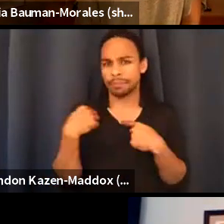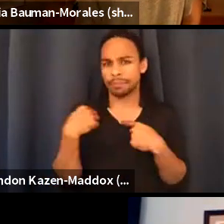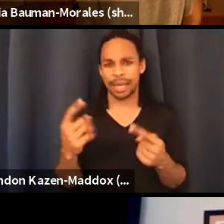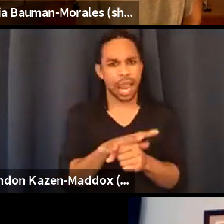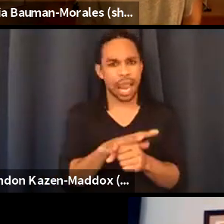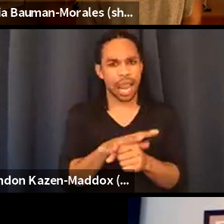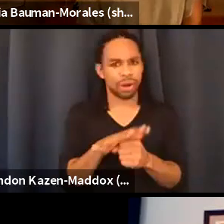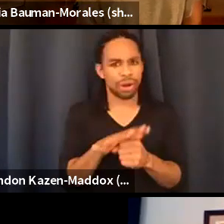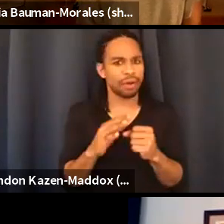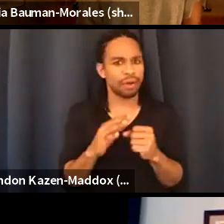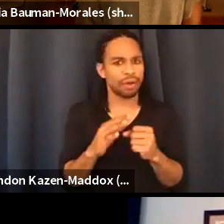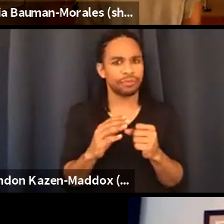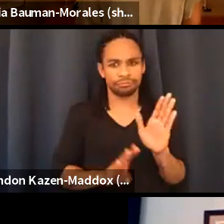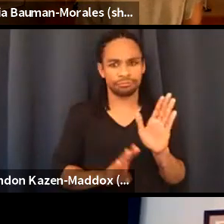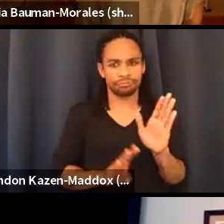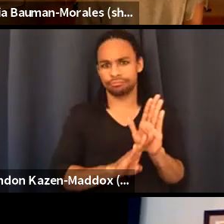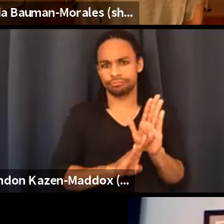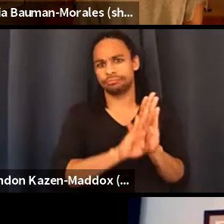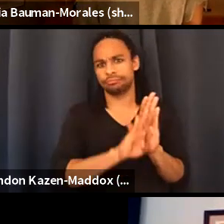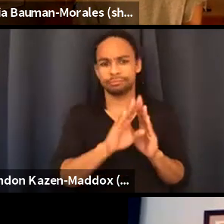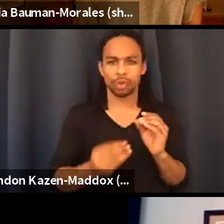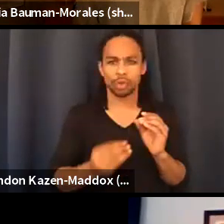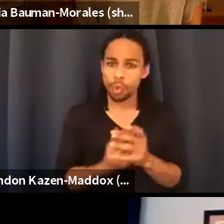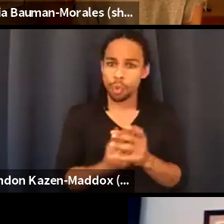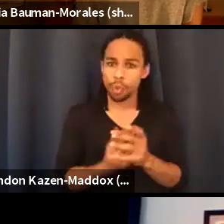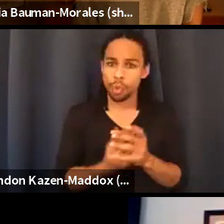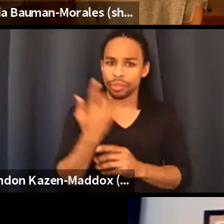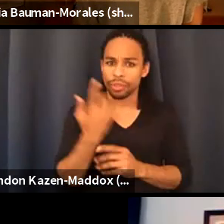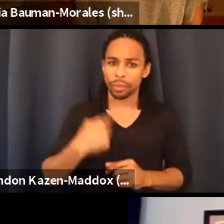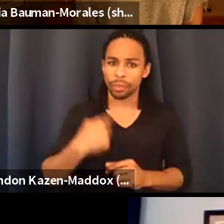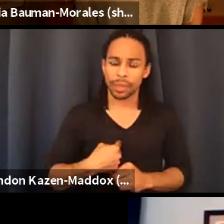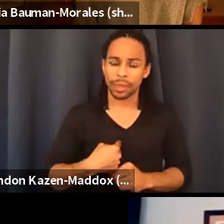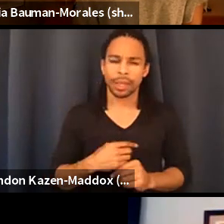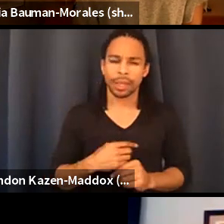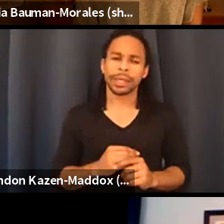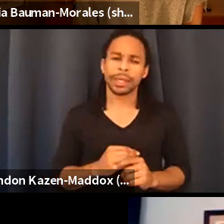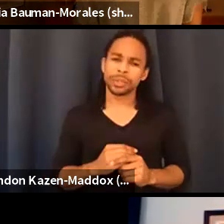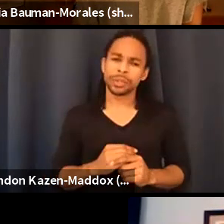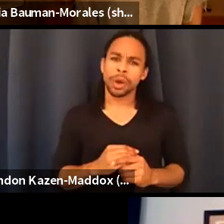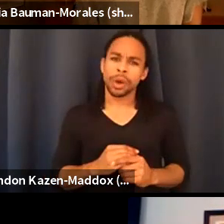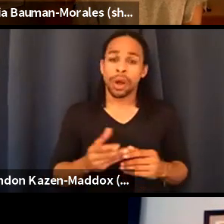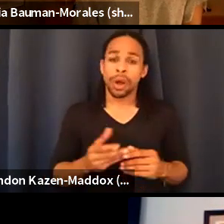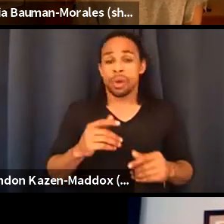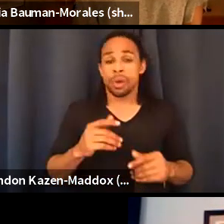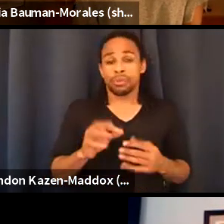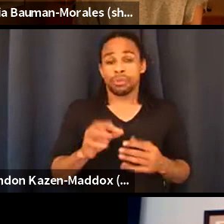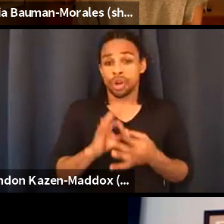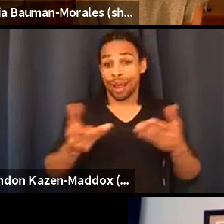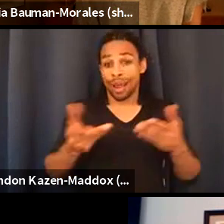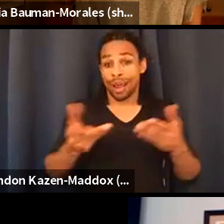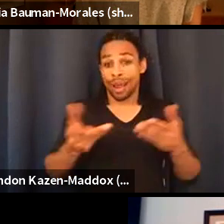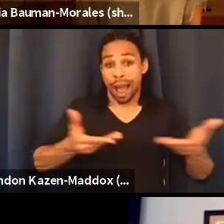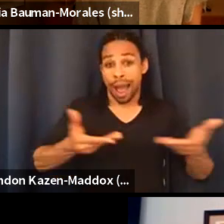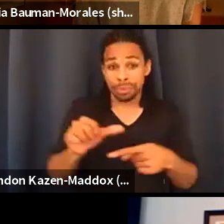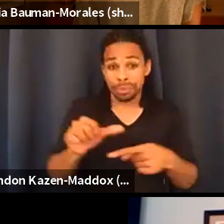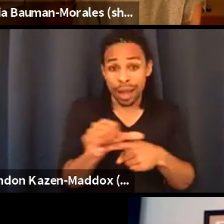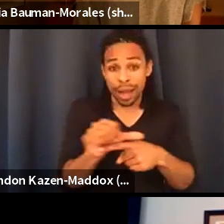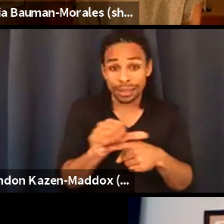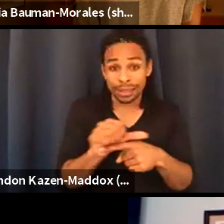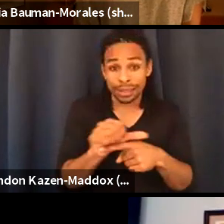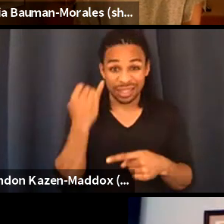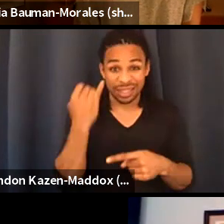But yeah, so I think in terms of hiring practices, if that becomes more standard, if we all say this is how you need to,